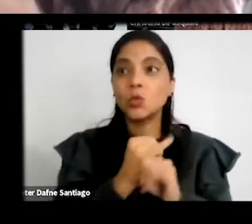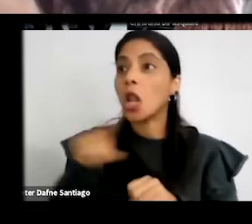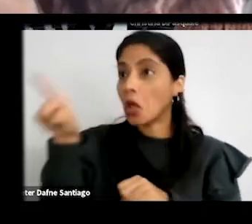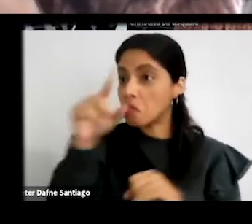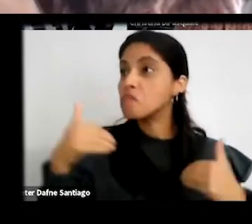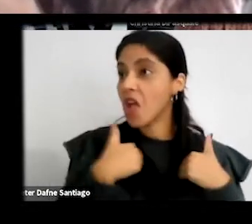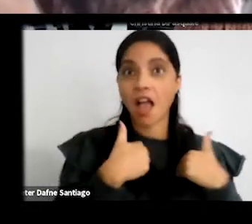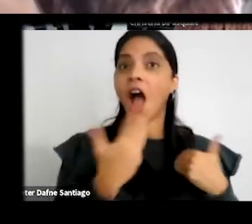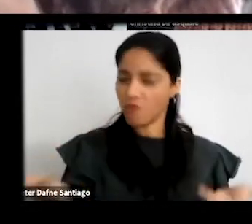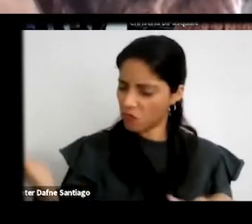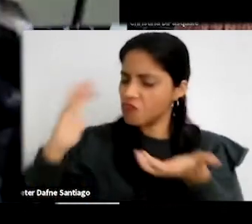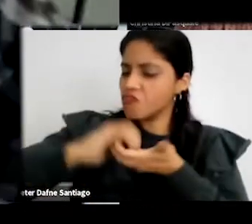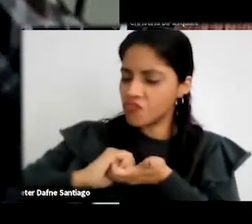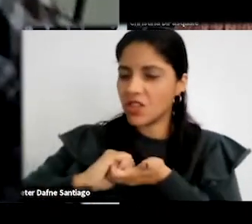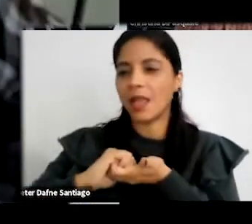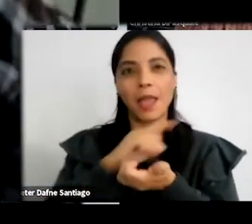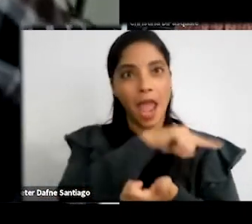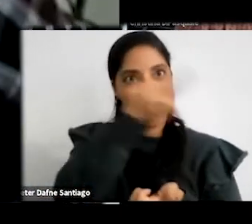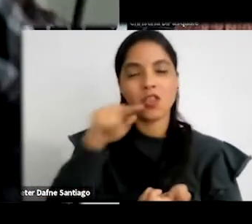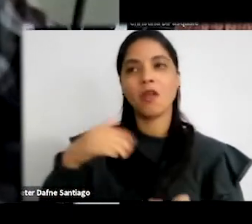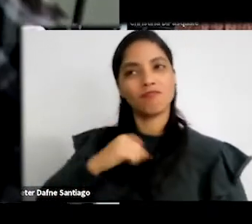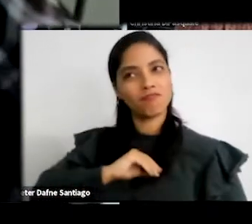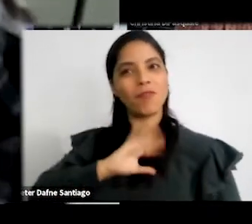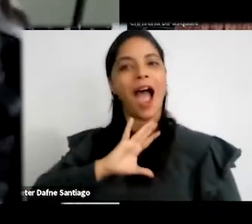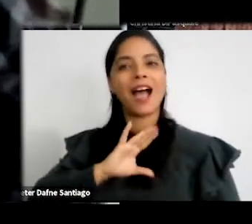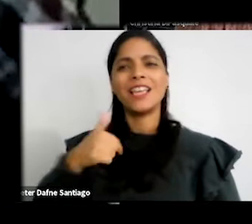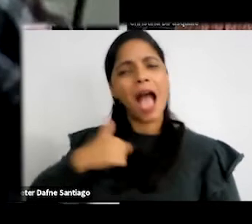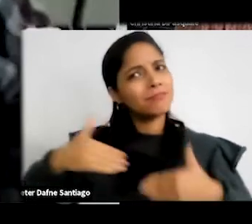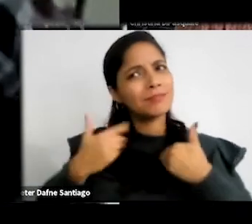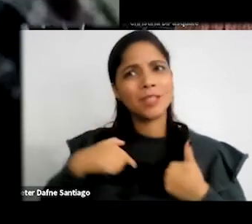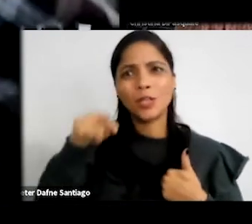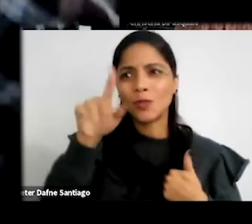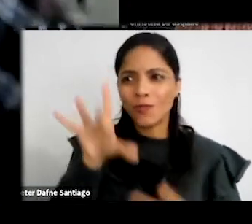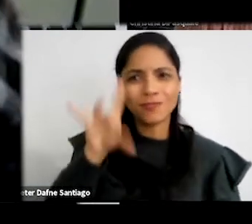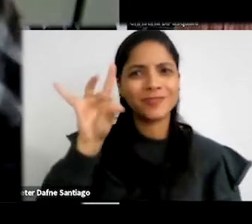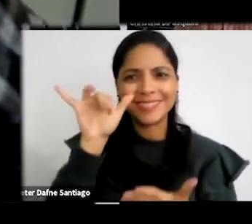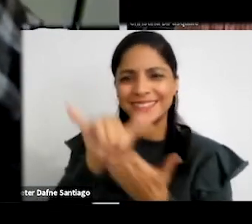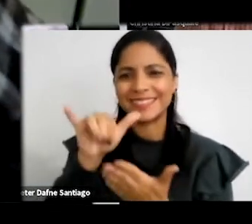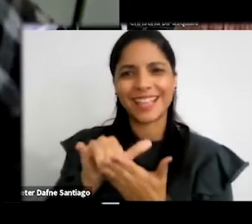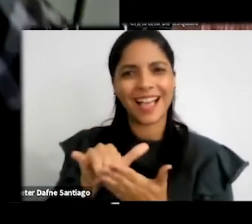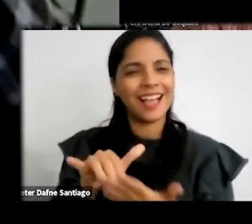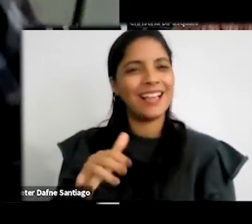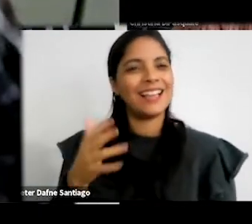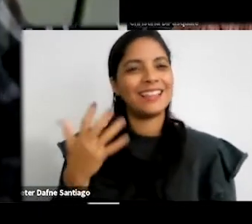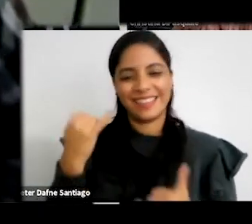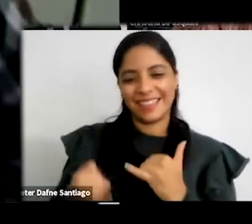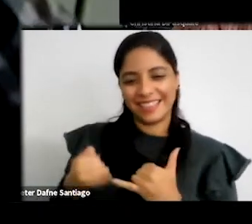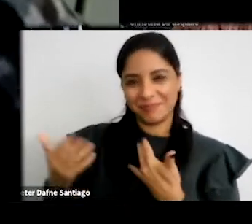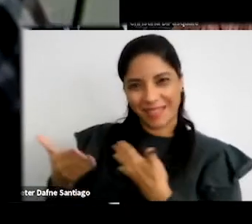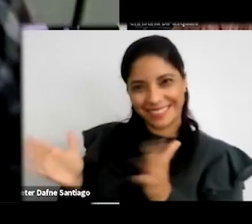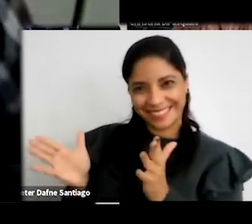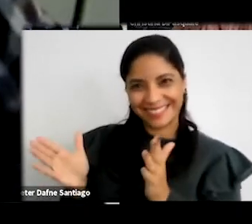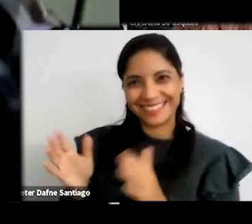looking for. And I'm so glad that you found that Peter Thomas speech at the last box, and it's also like you got